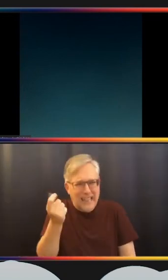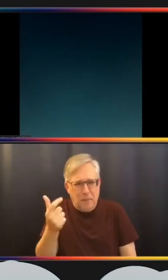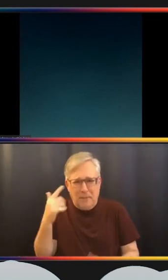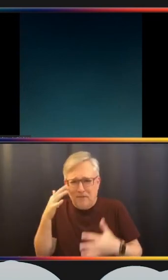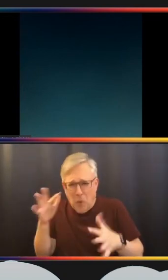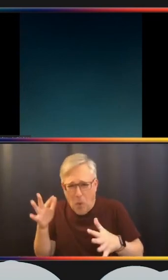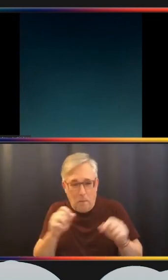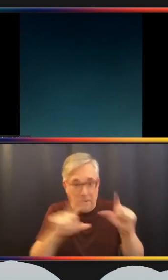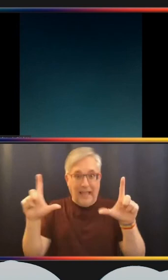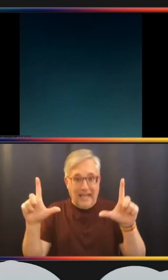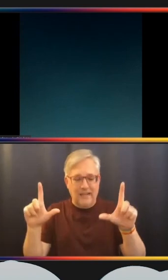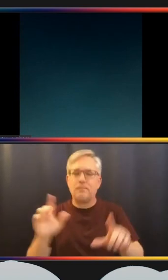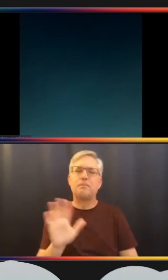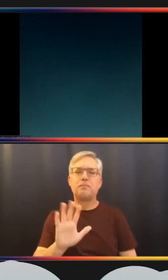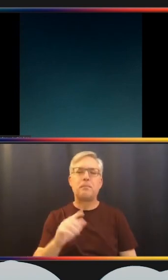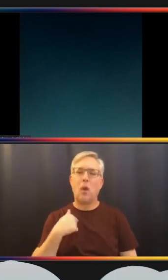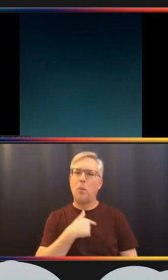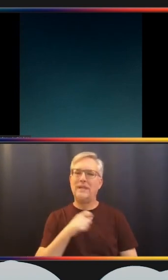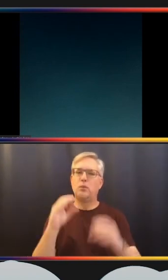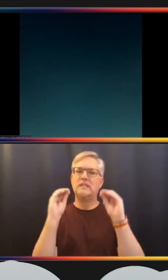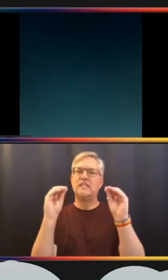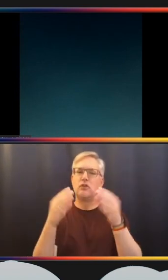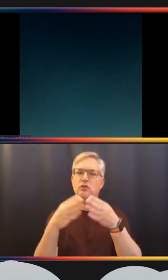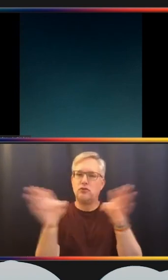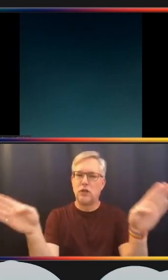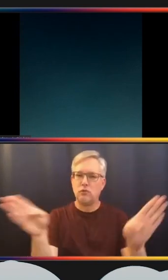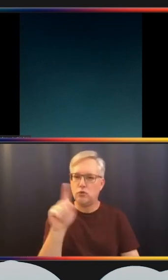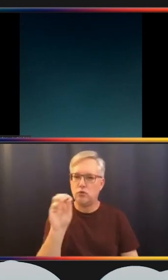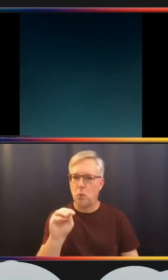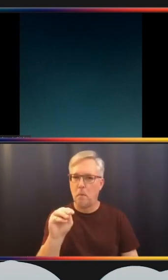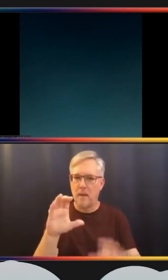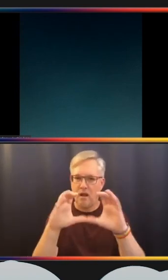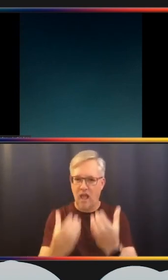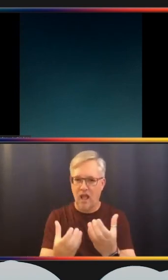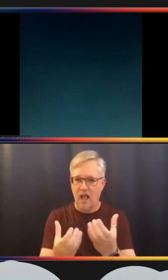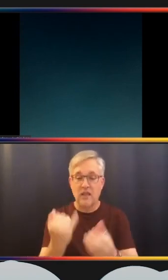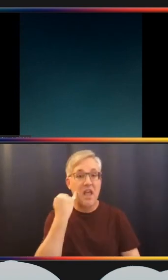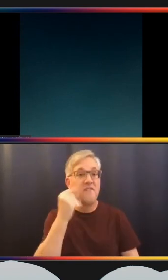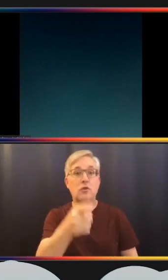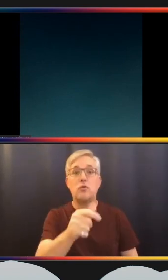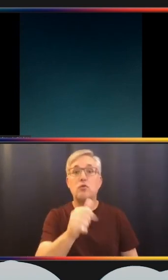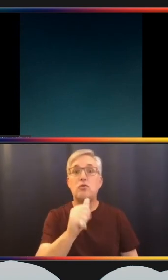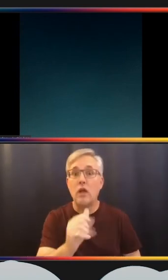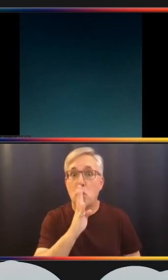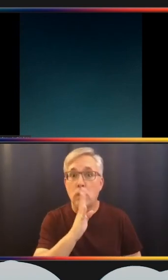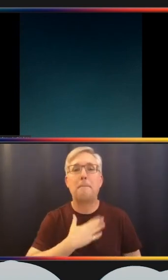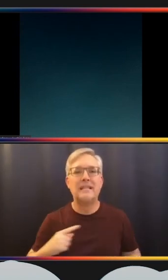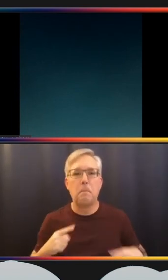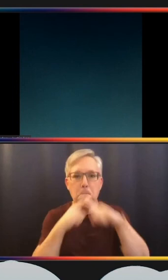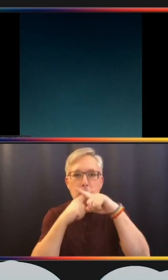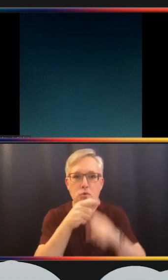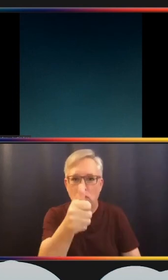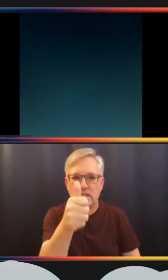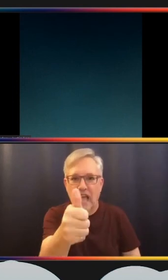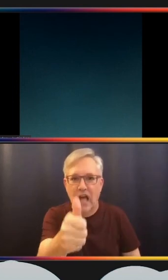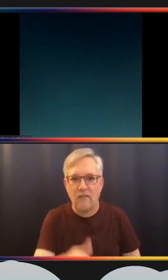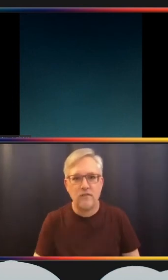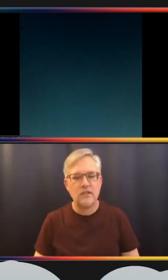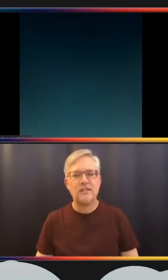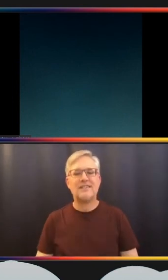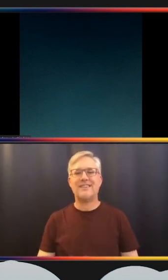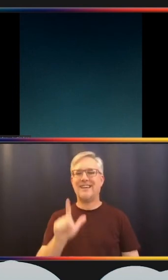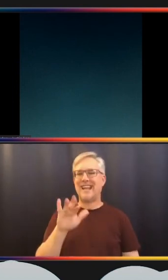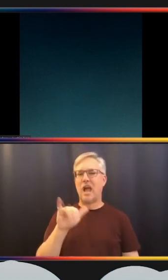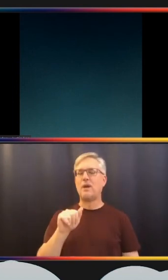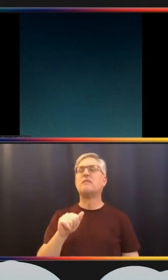think we need to teach like a general Zoom class. And like, if you're not talking, mute yourself. Like it. Oh yeah. I have